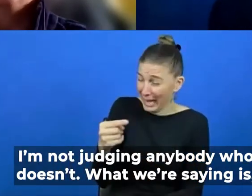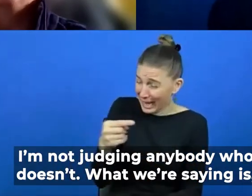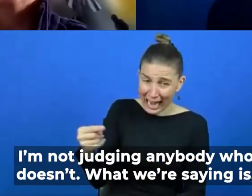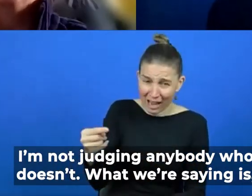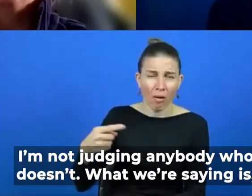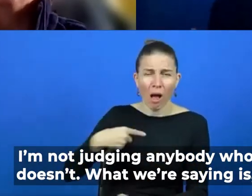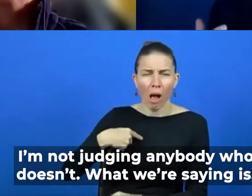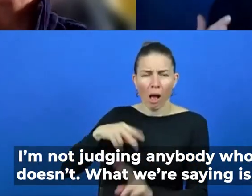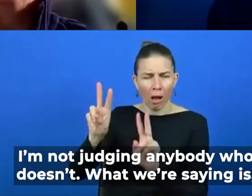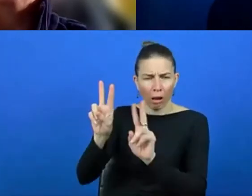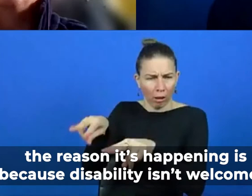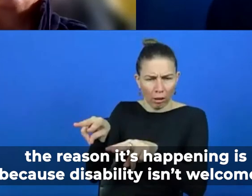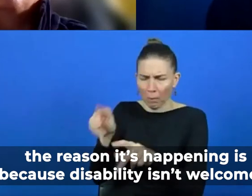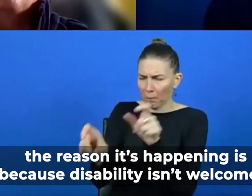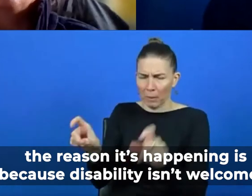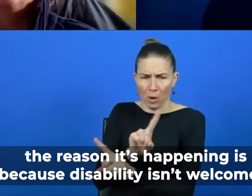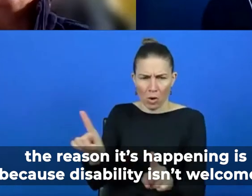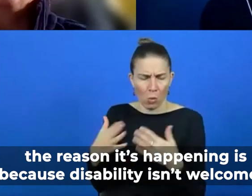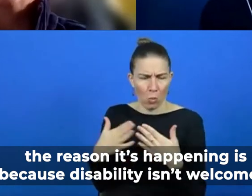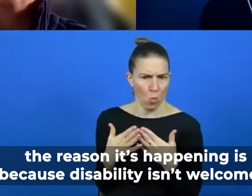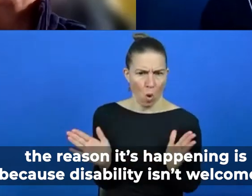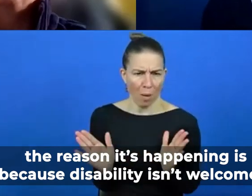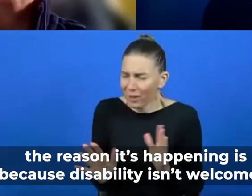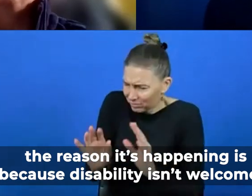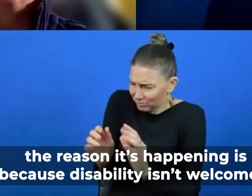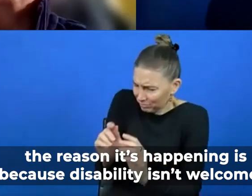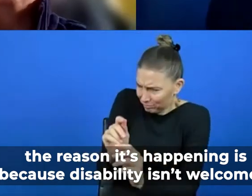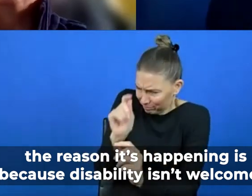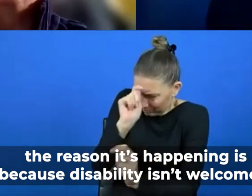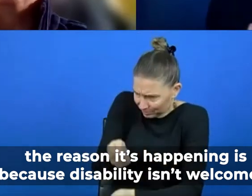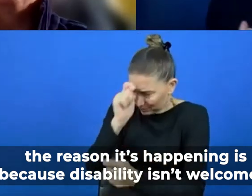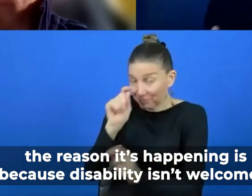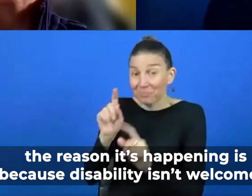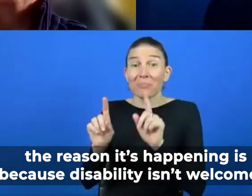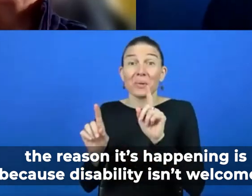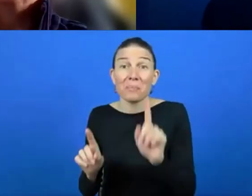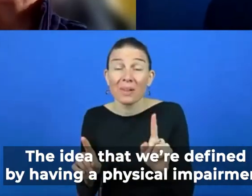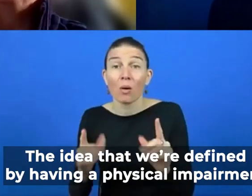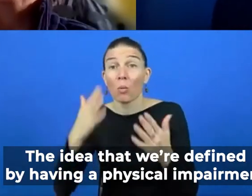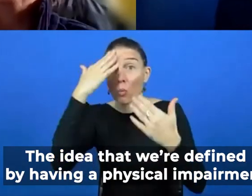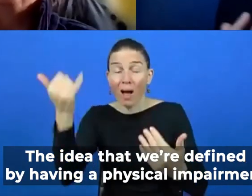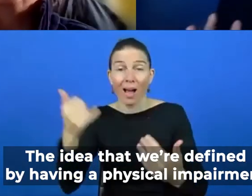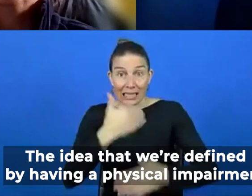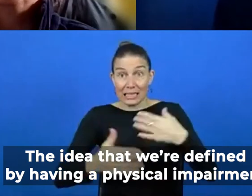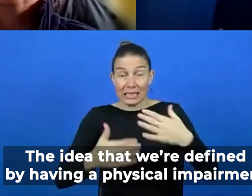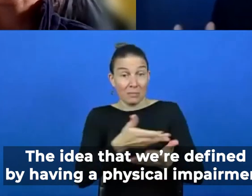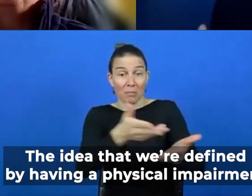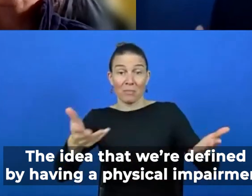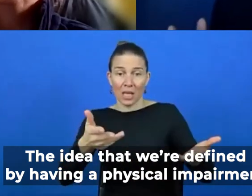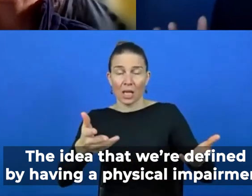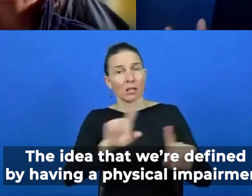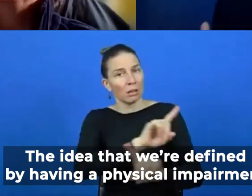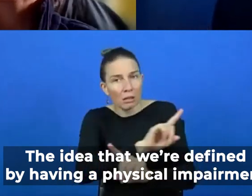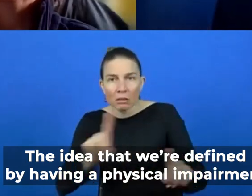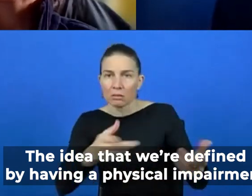anybody who doesn't. What we're saying is the reason it's happening is because disability isn't welcomed. The idea that we're defined by